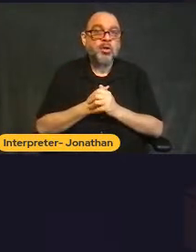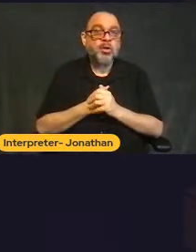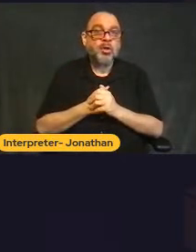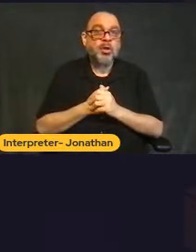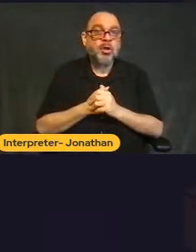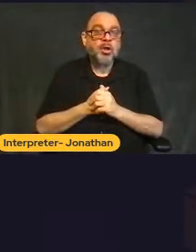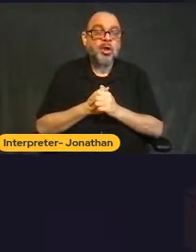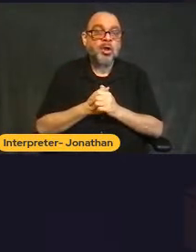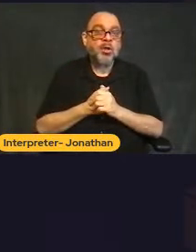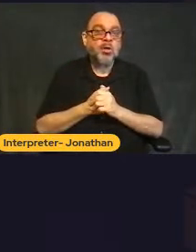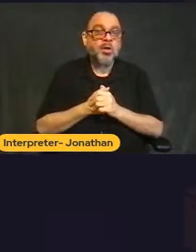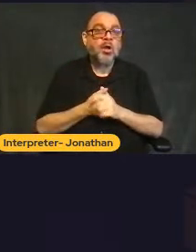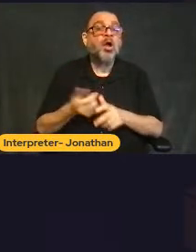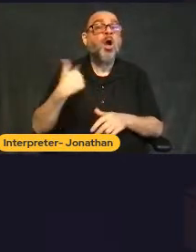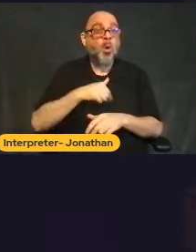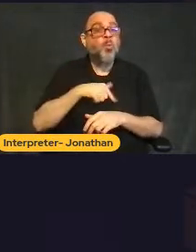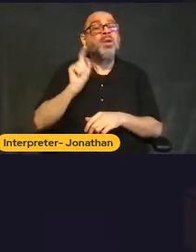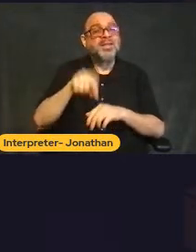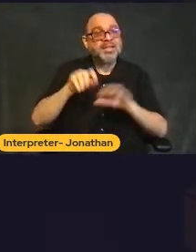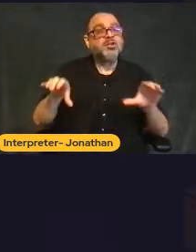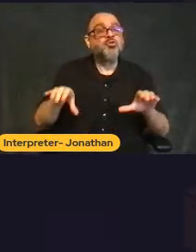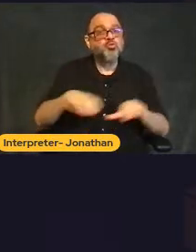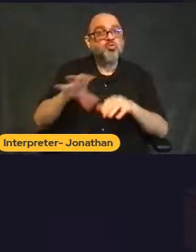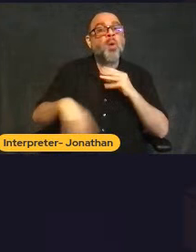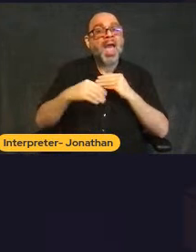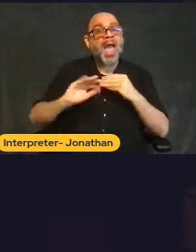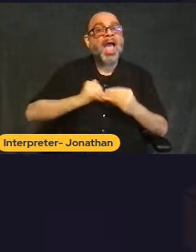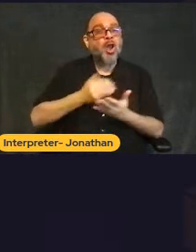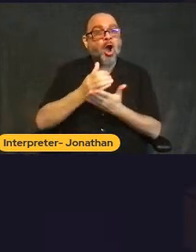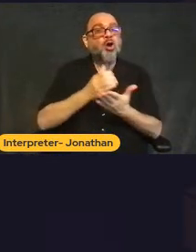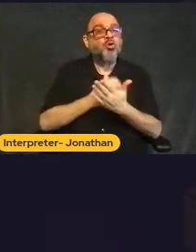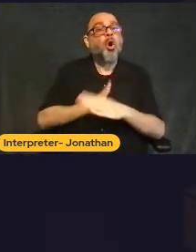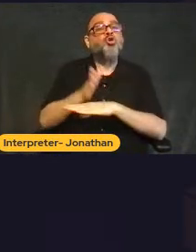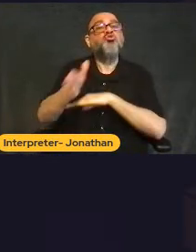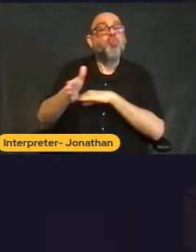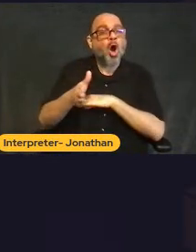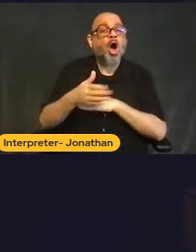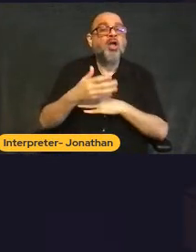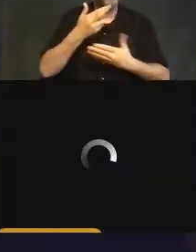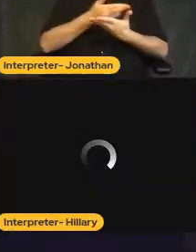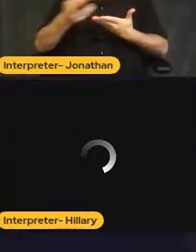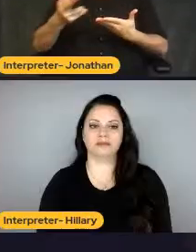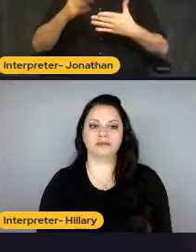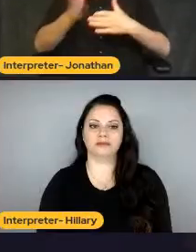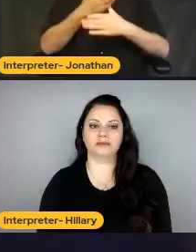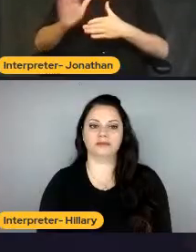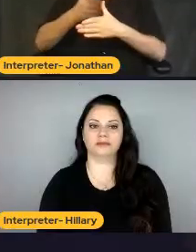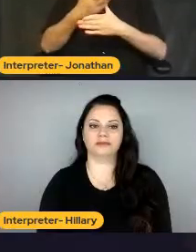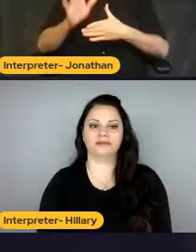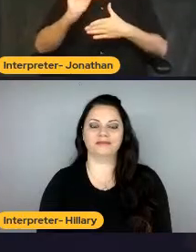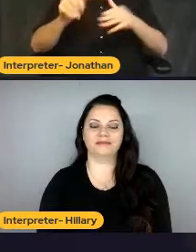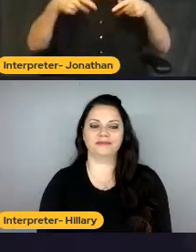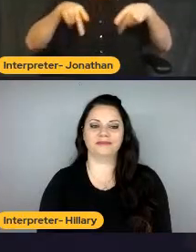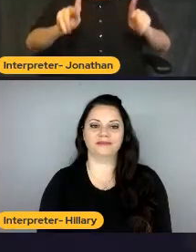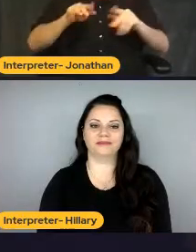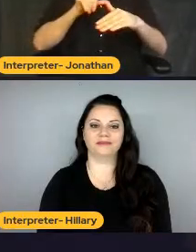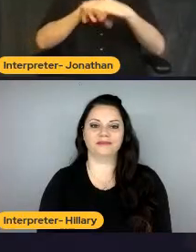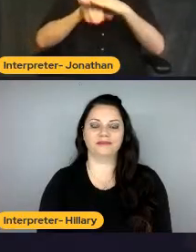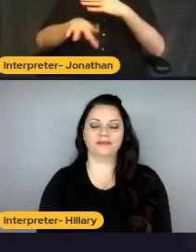cross-origin resource sharing. We need to enable that to allow access to